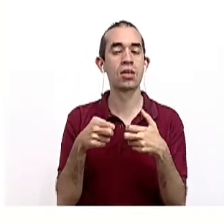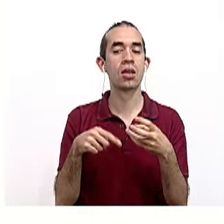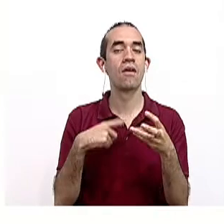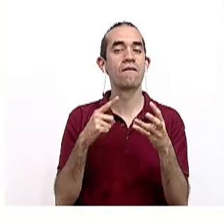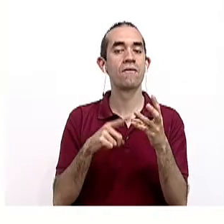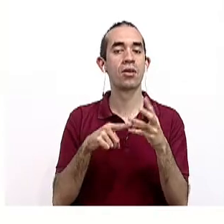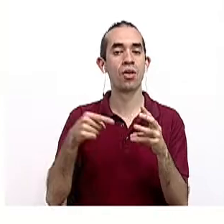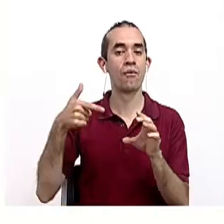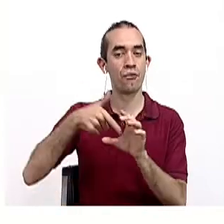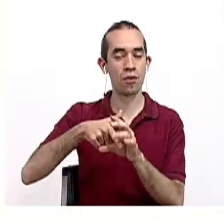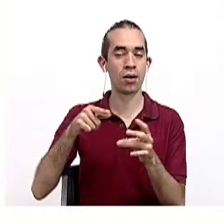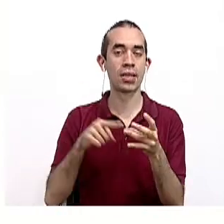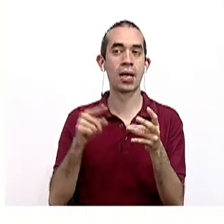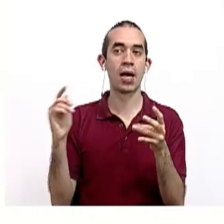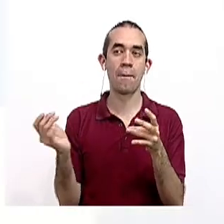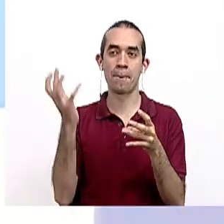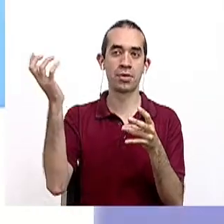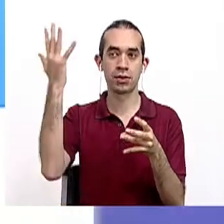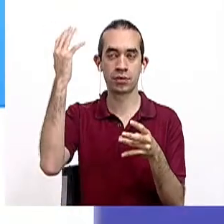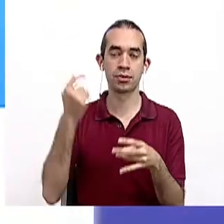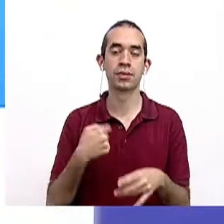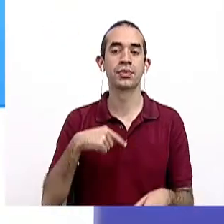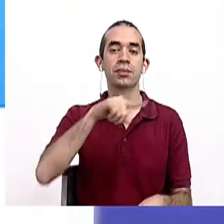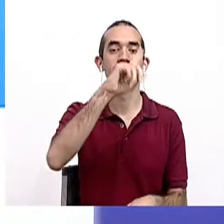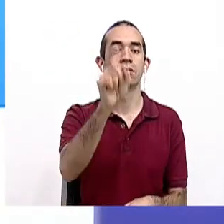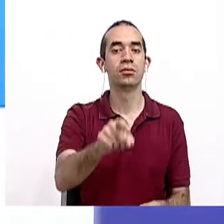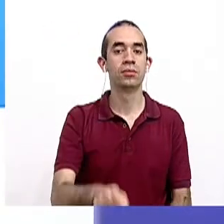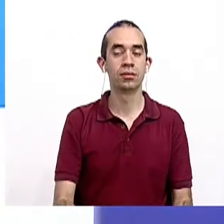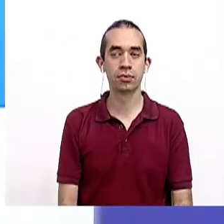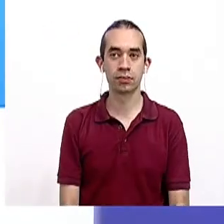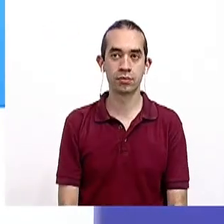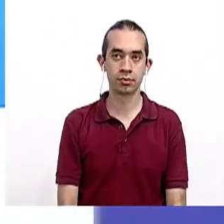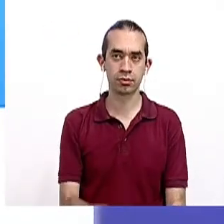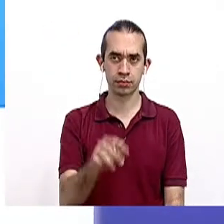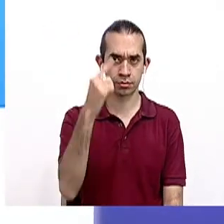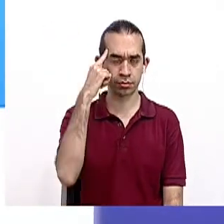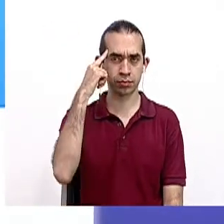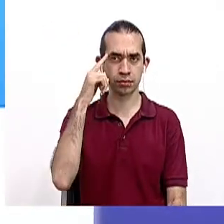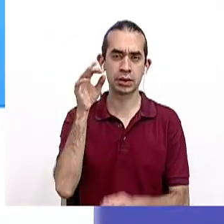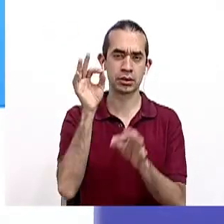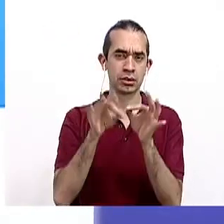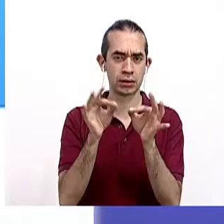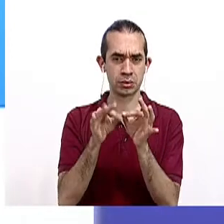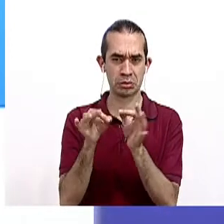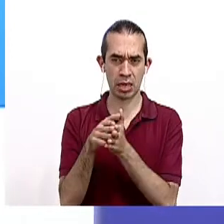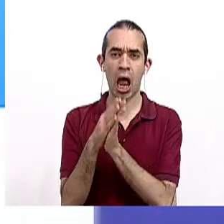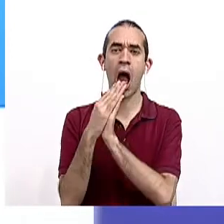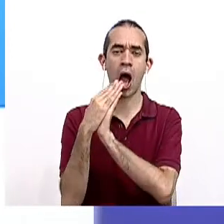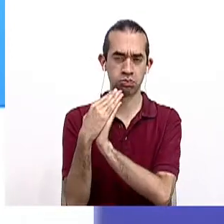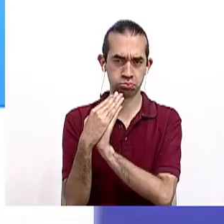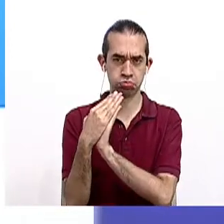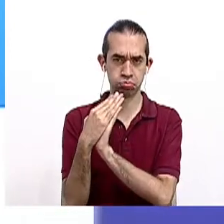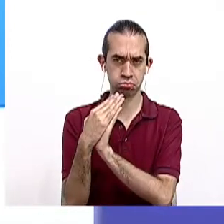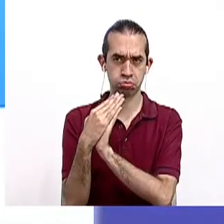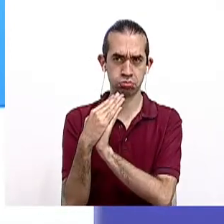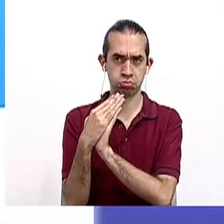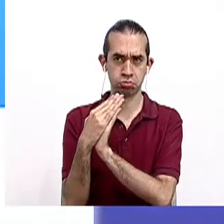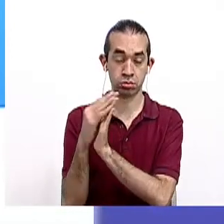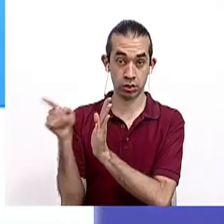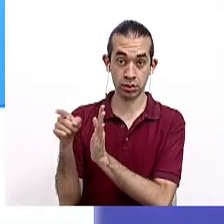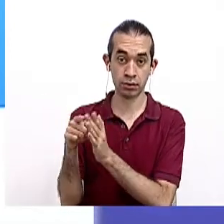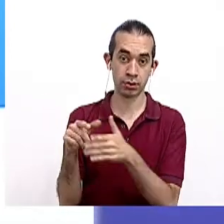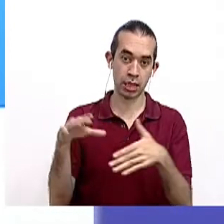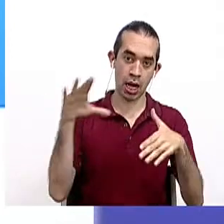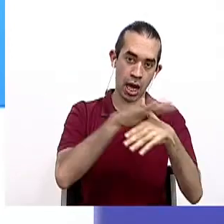emissions. So my question is, do you think something as simple as the sandwich, and this is a